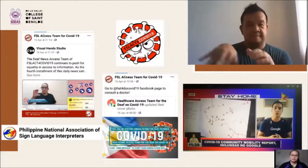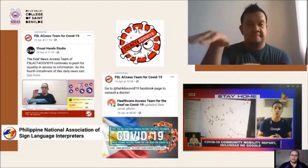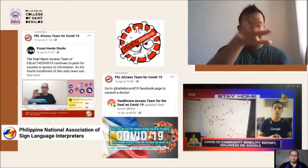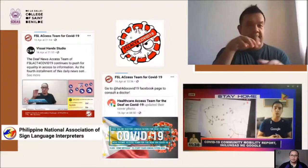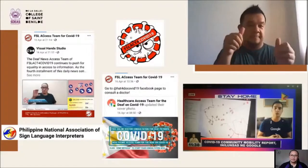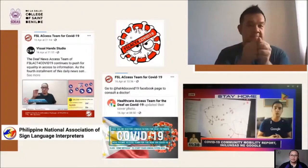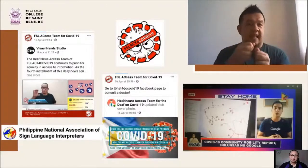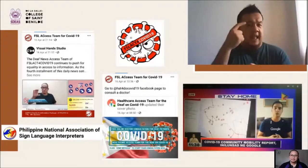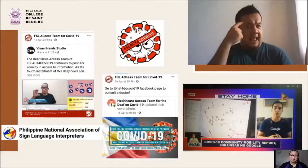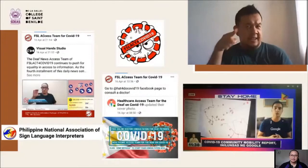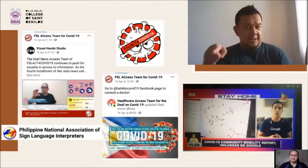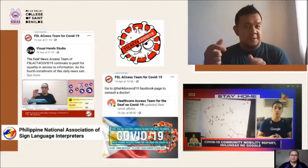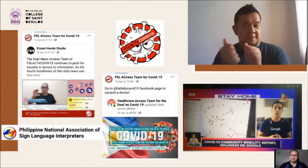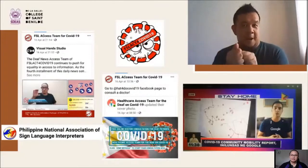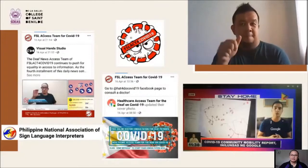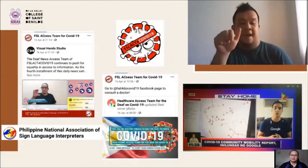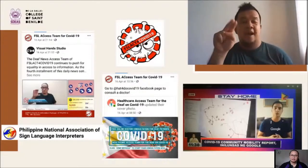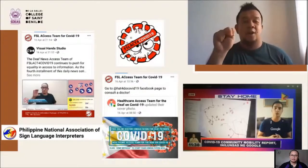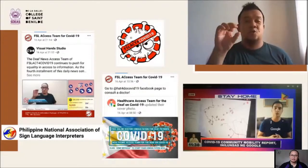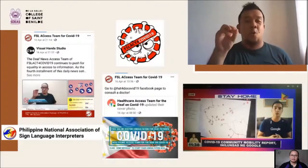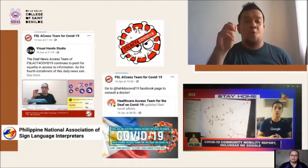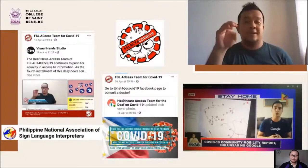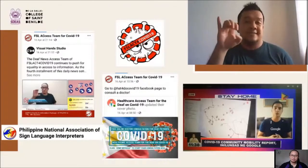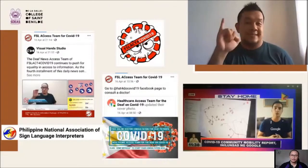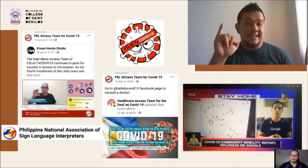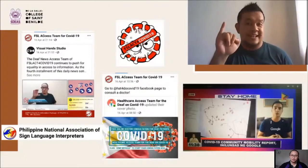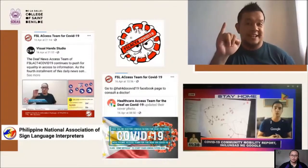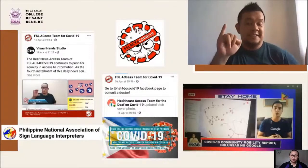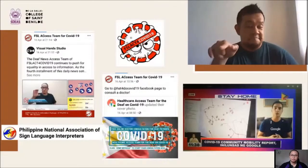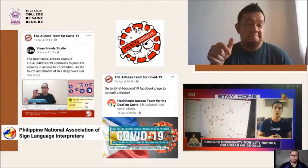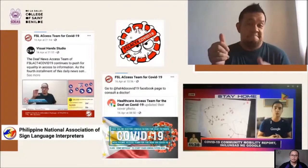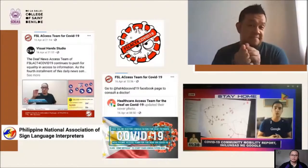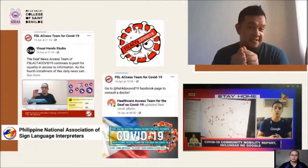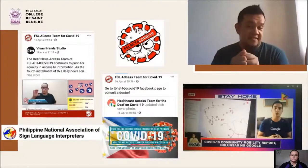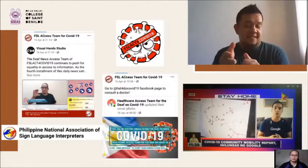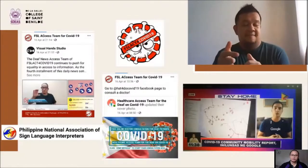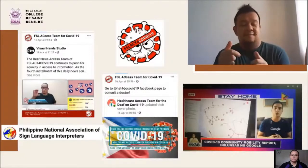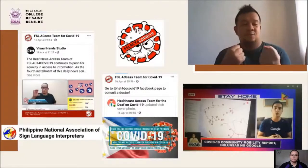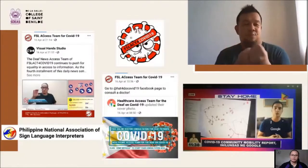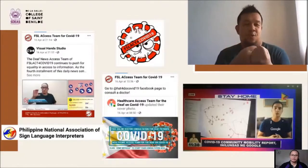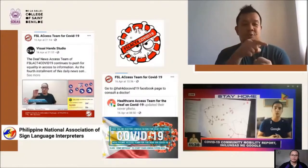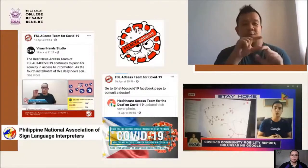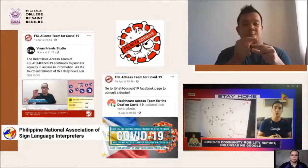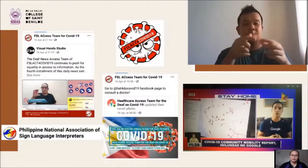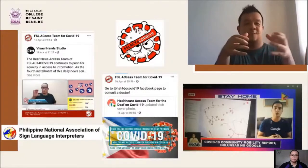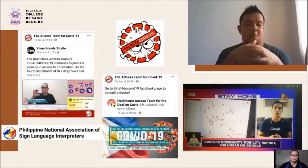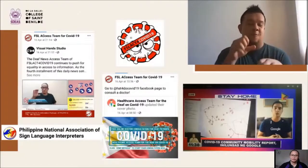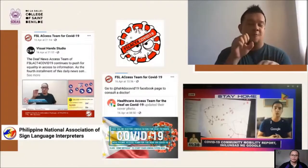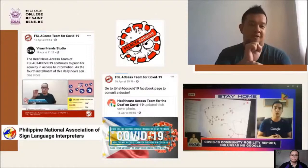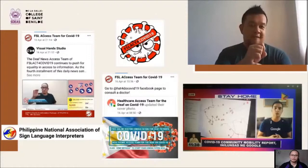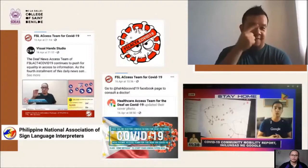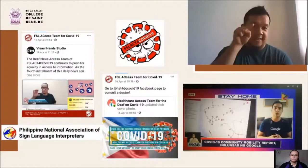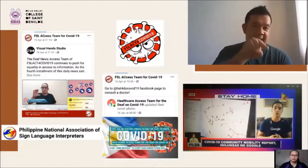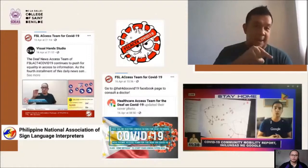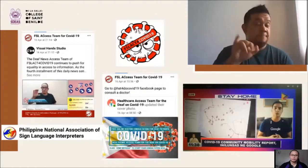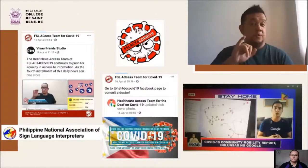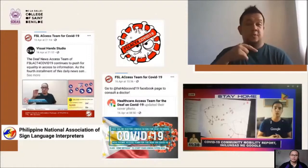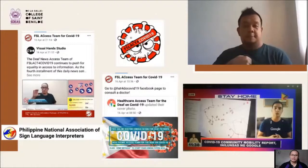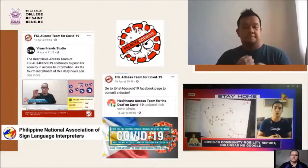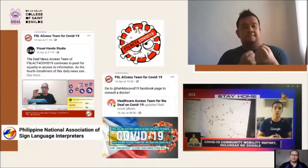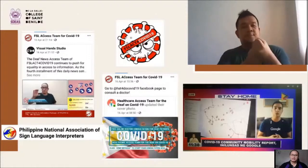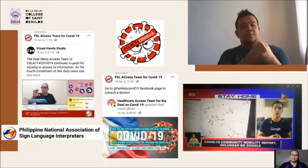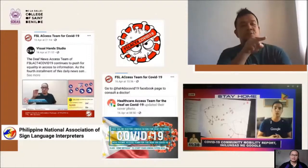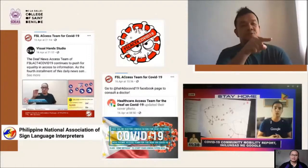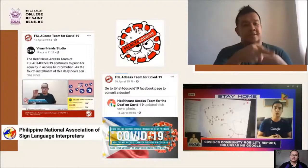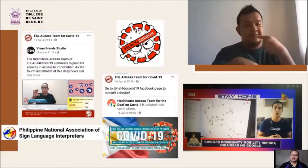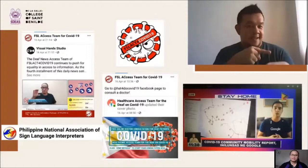part of this group. She's one of the founders of this group, and she also supports us in terms of sign language and in